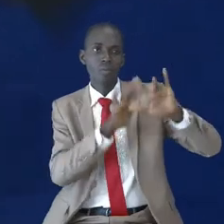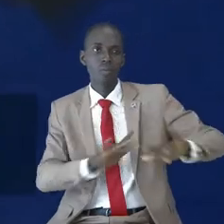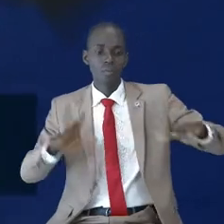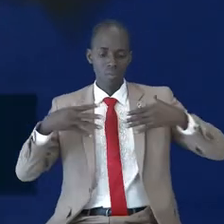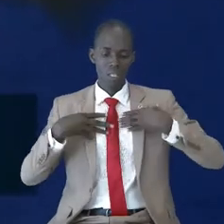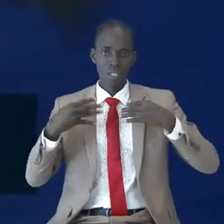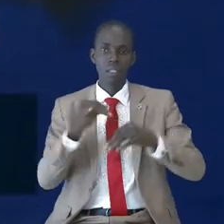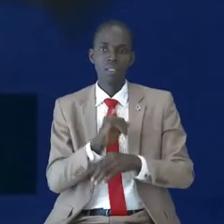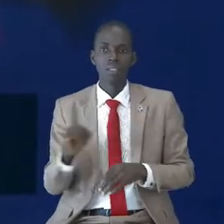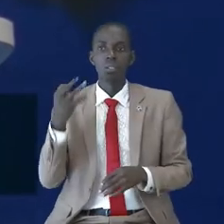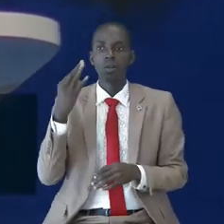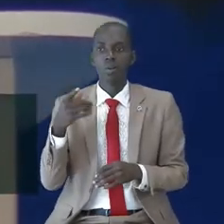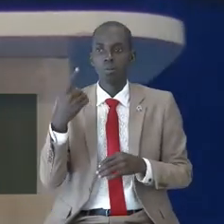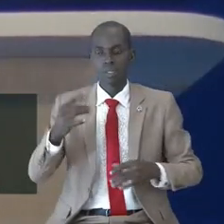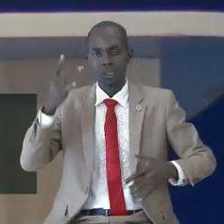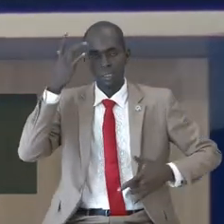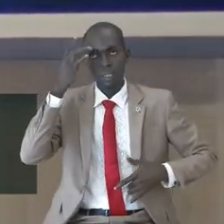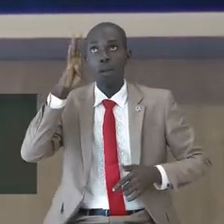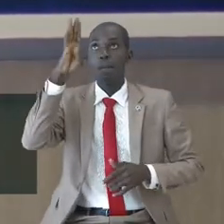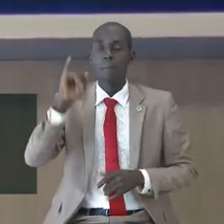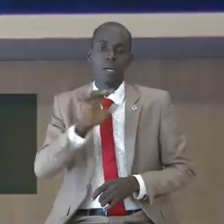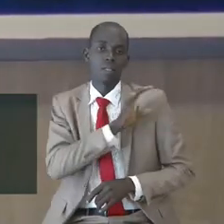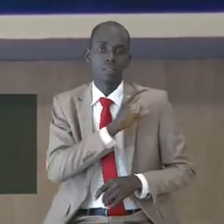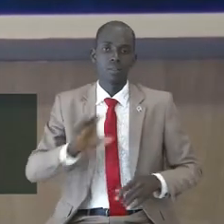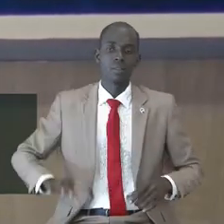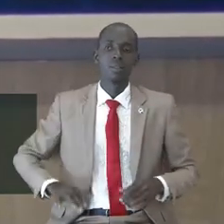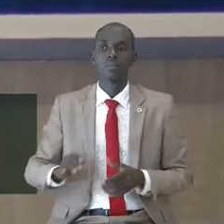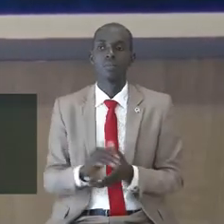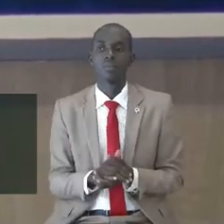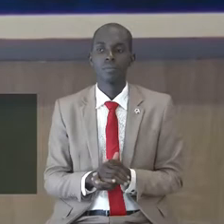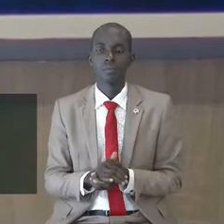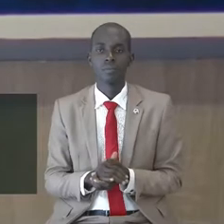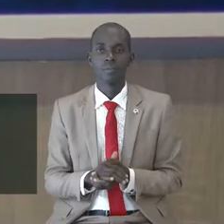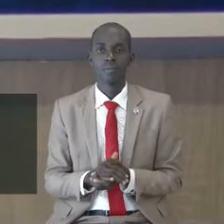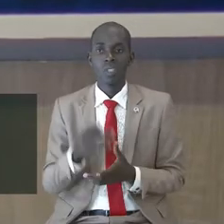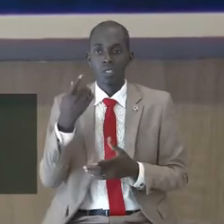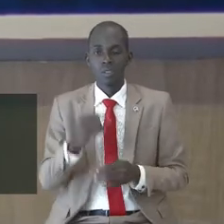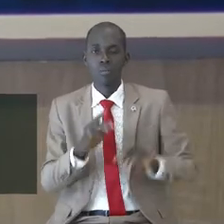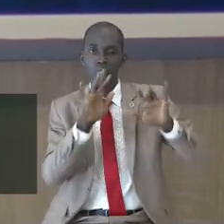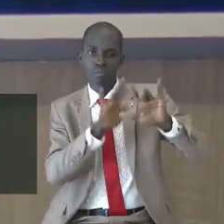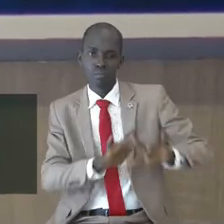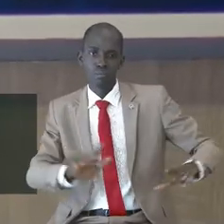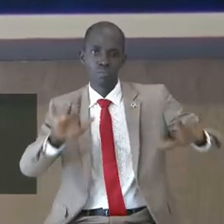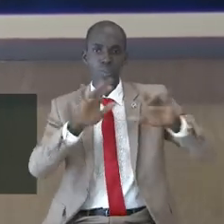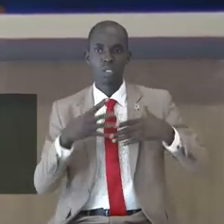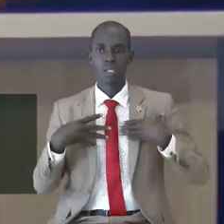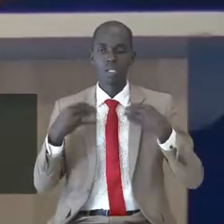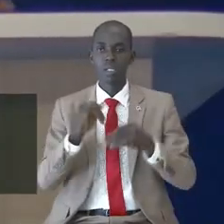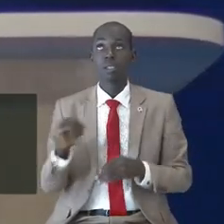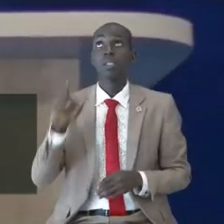healing of the sick by Christ. The compassionate healing. He